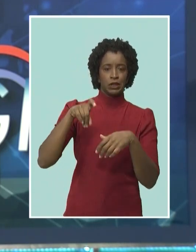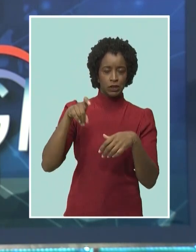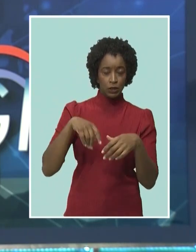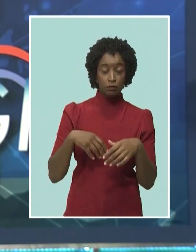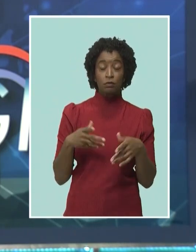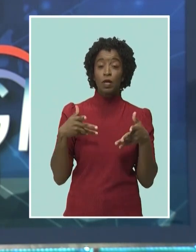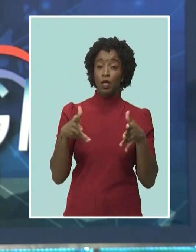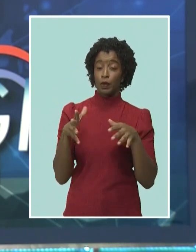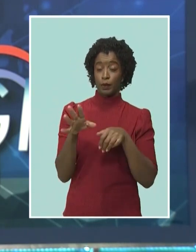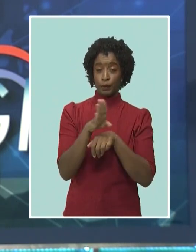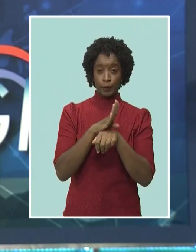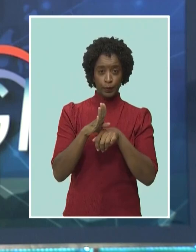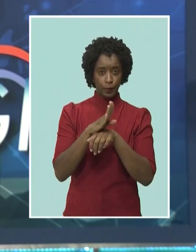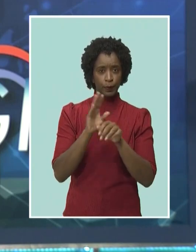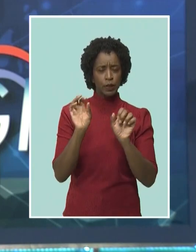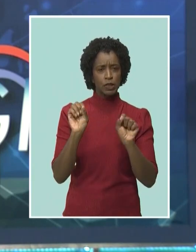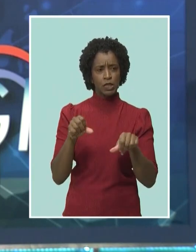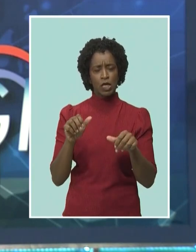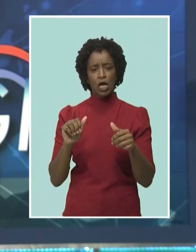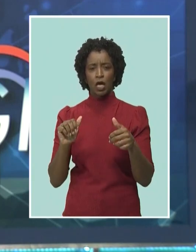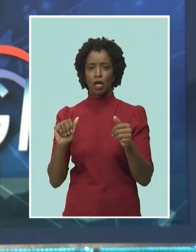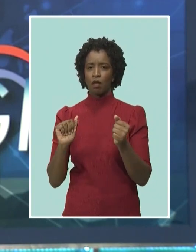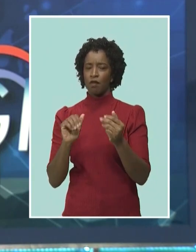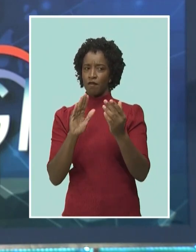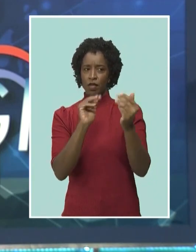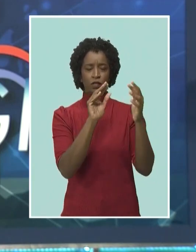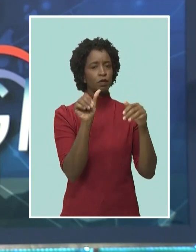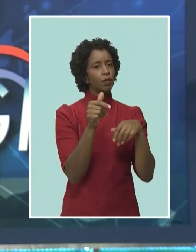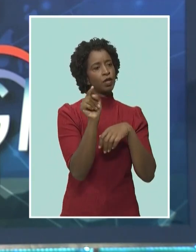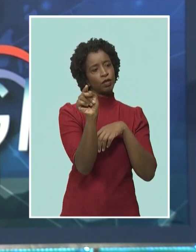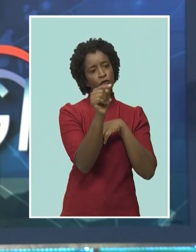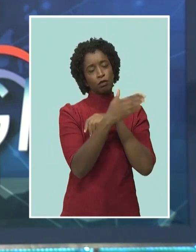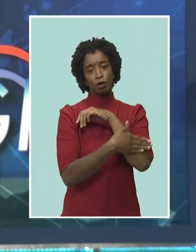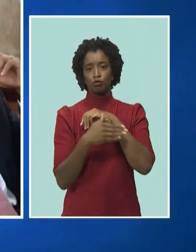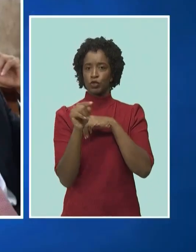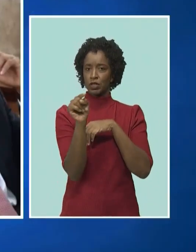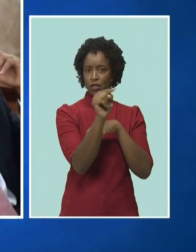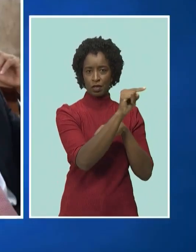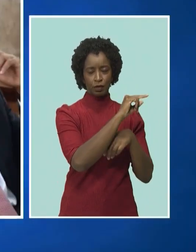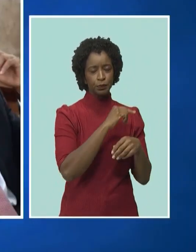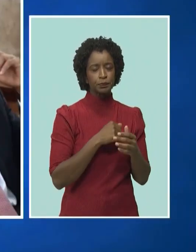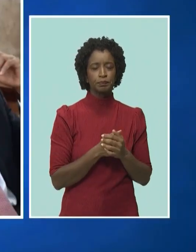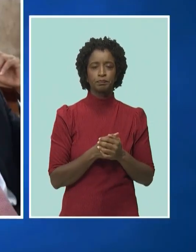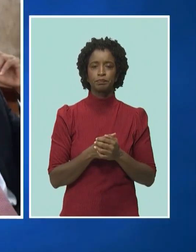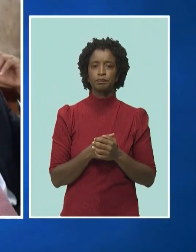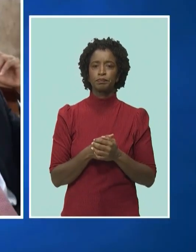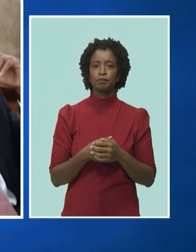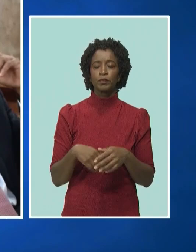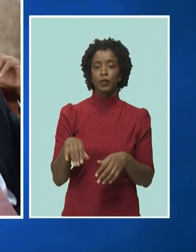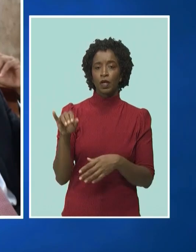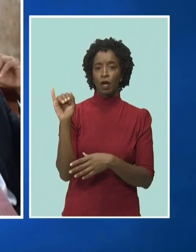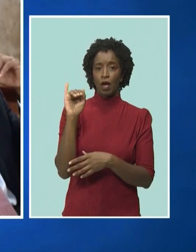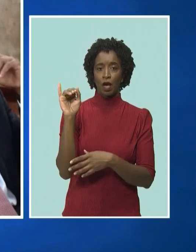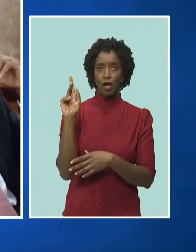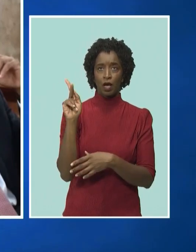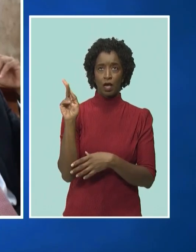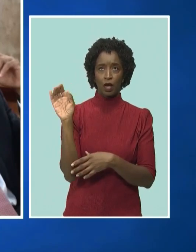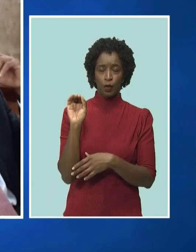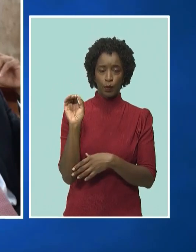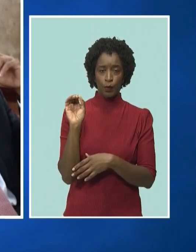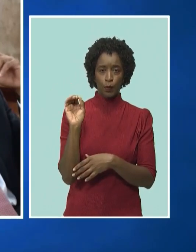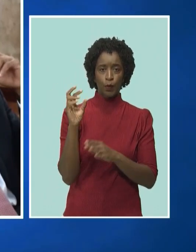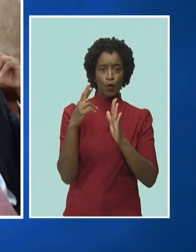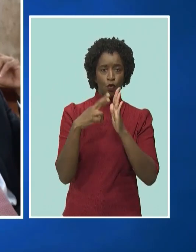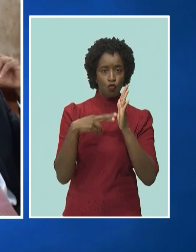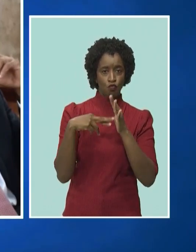meeting the benchmarks outlined by the International Civil Aviation Authority. The ICAO standards